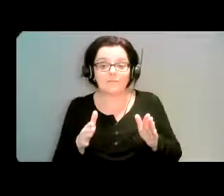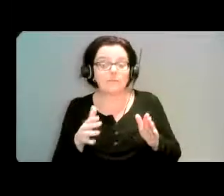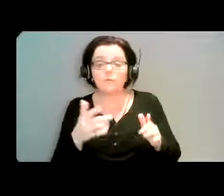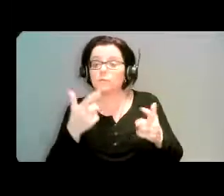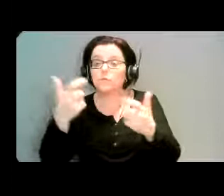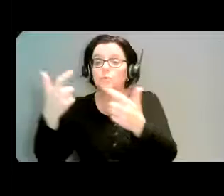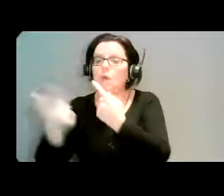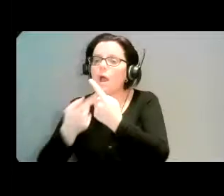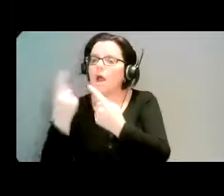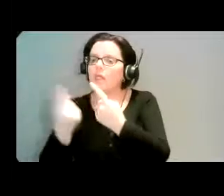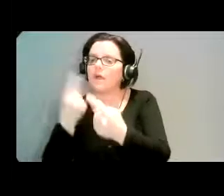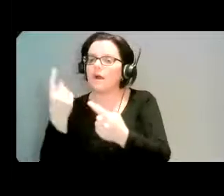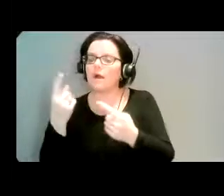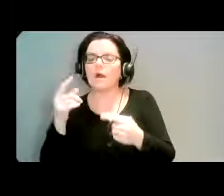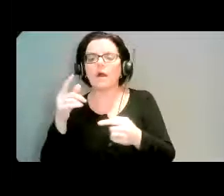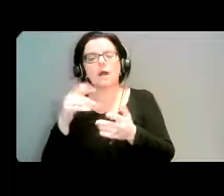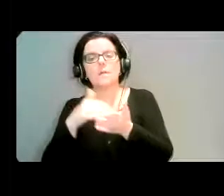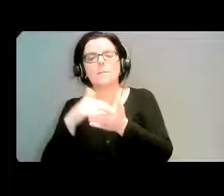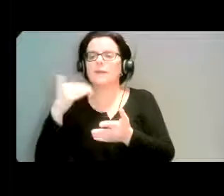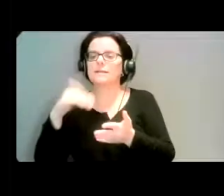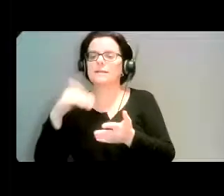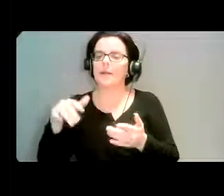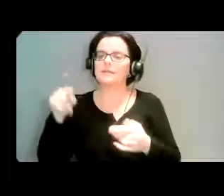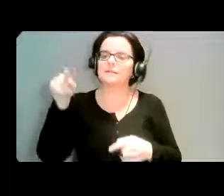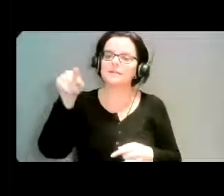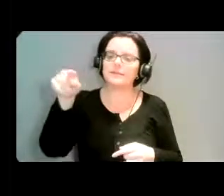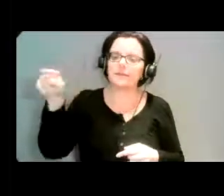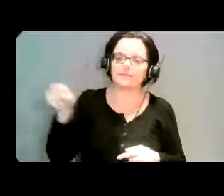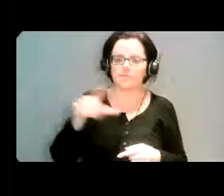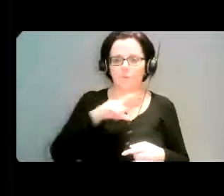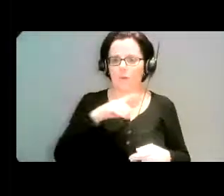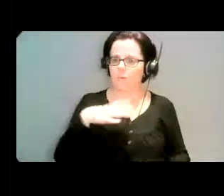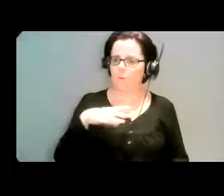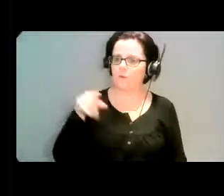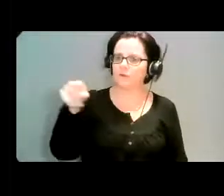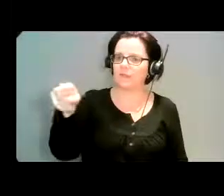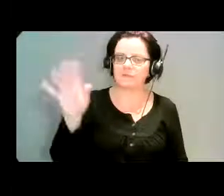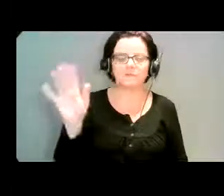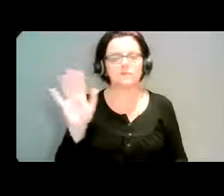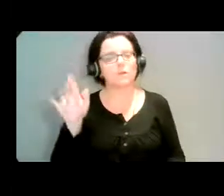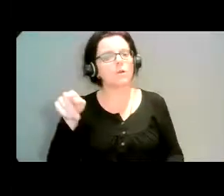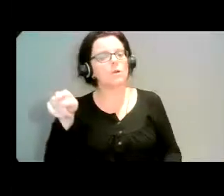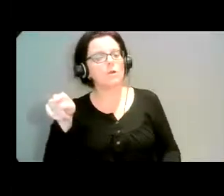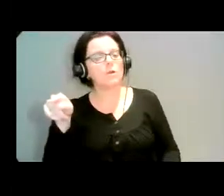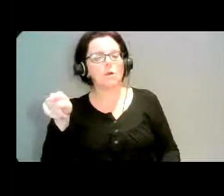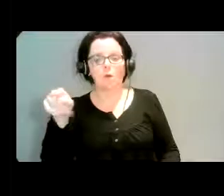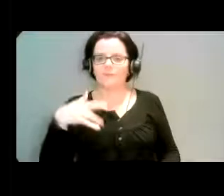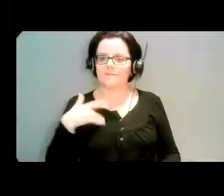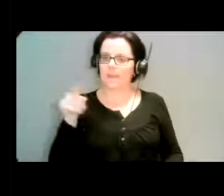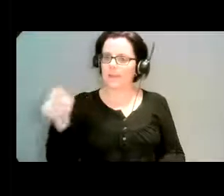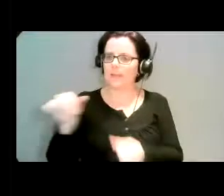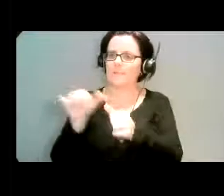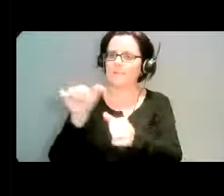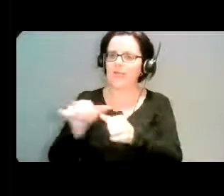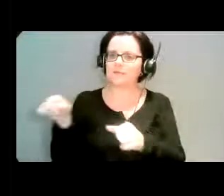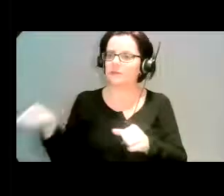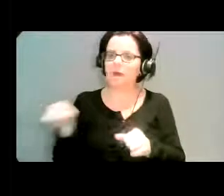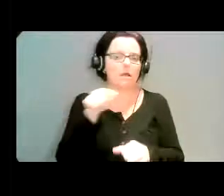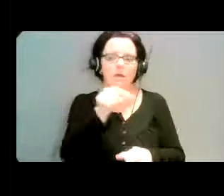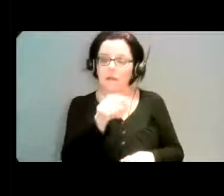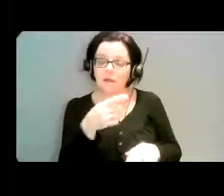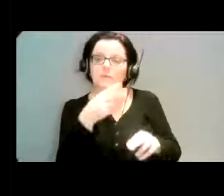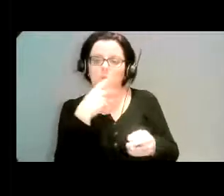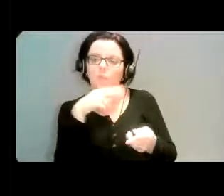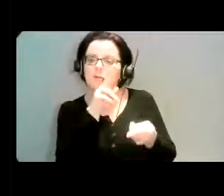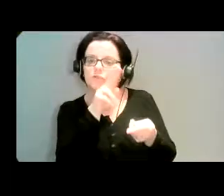expensive option just because you say so or you think it's better. If they feel